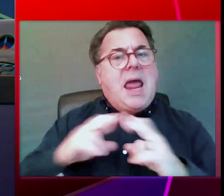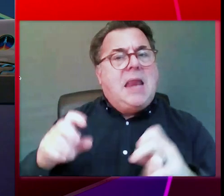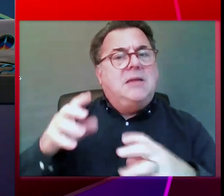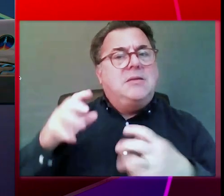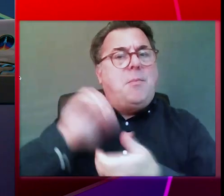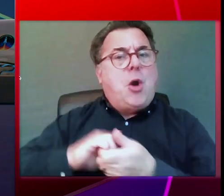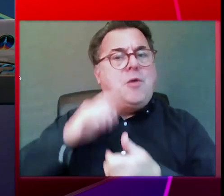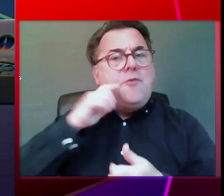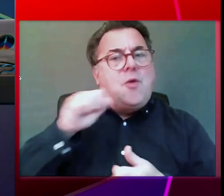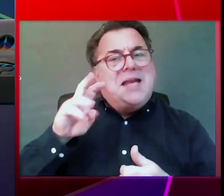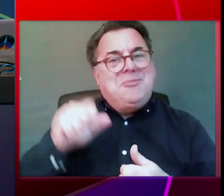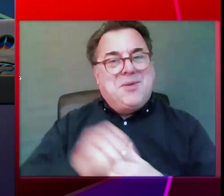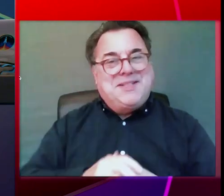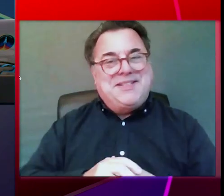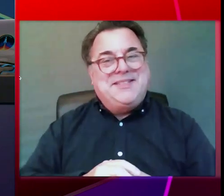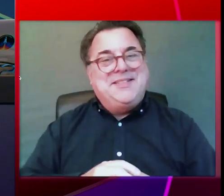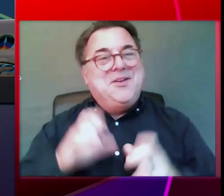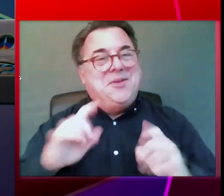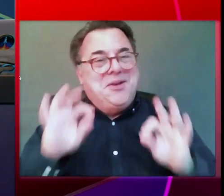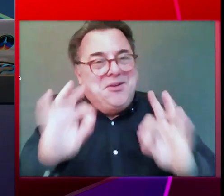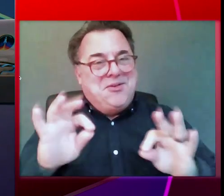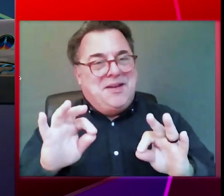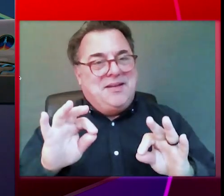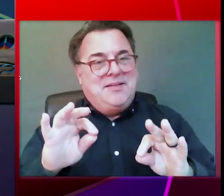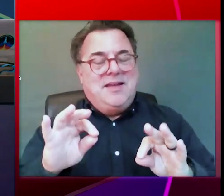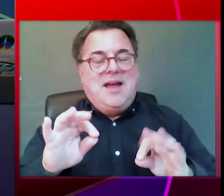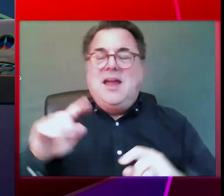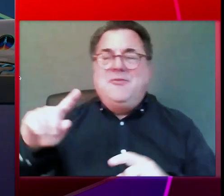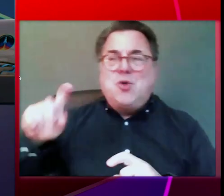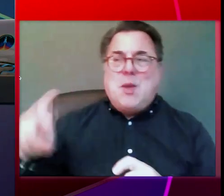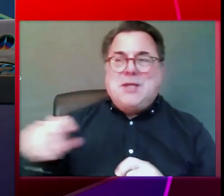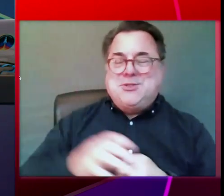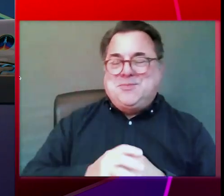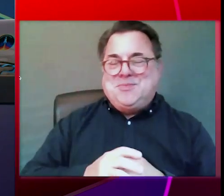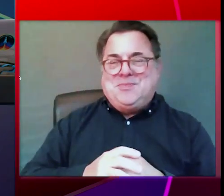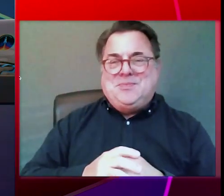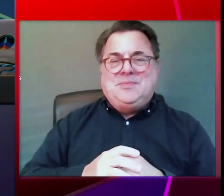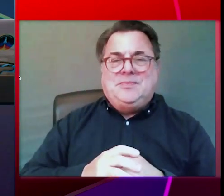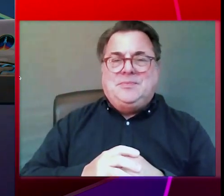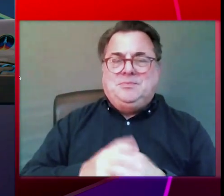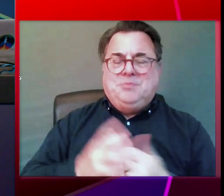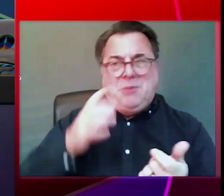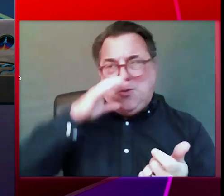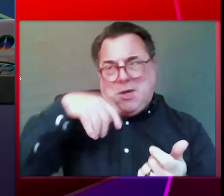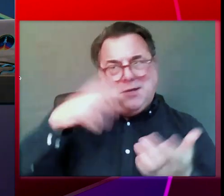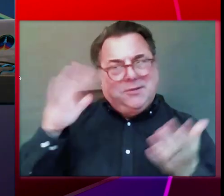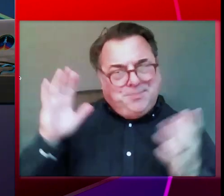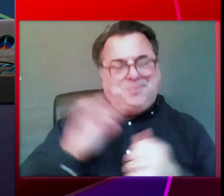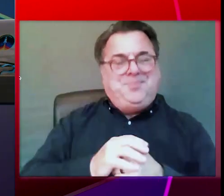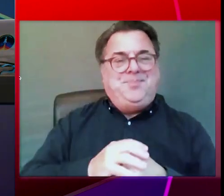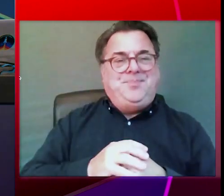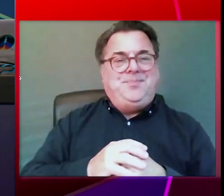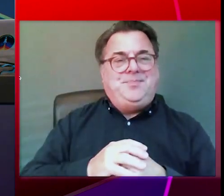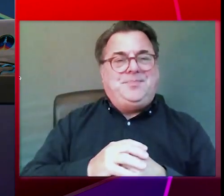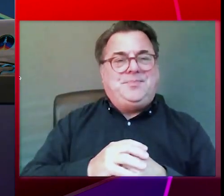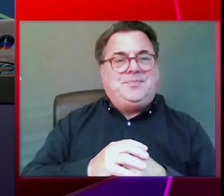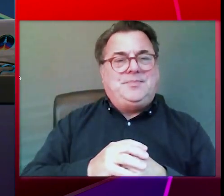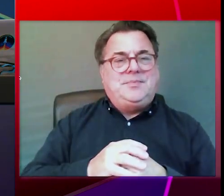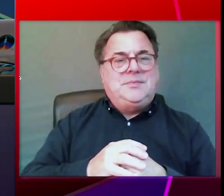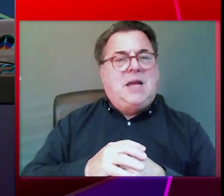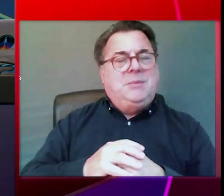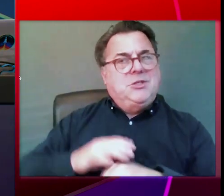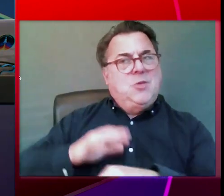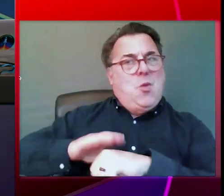here. All right. I have a confession. It might be a little weird. Just prefacing.